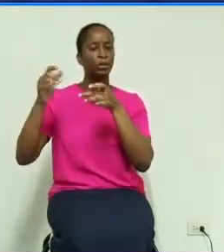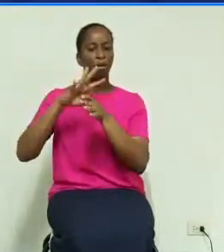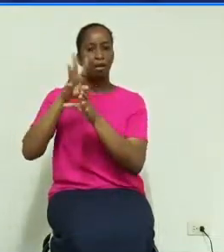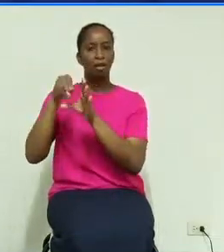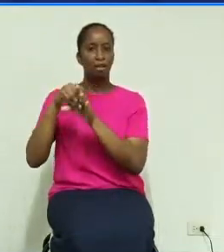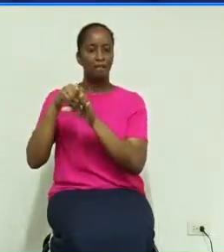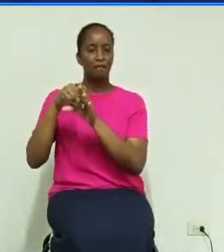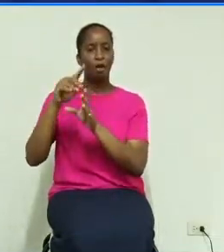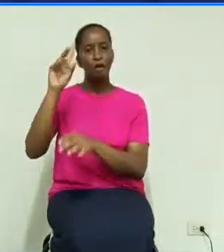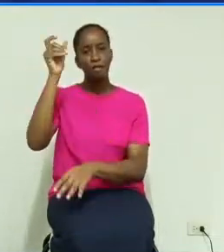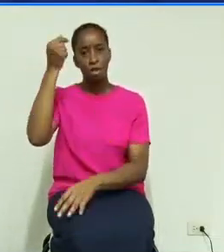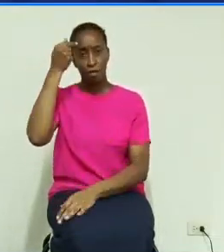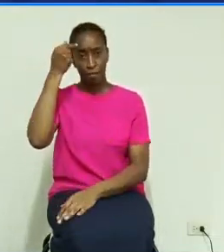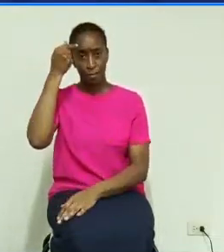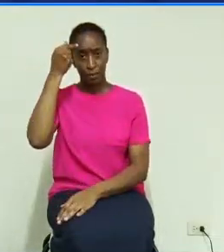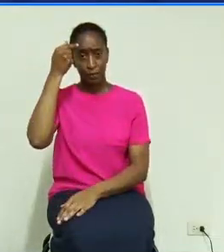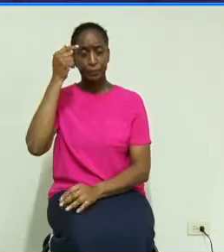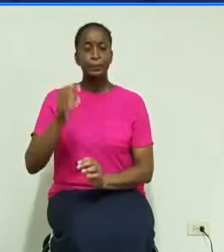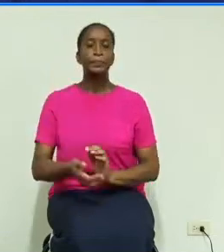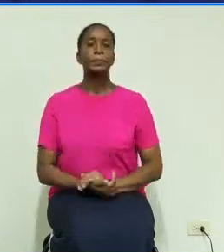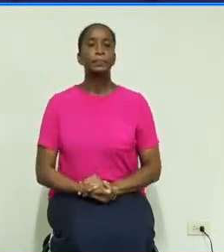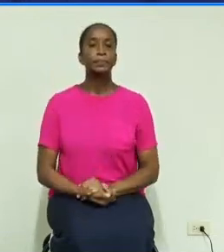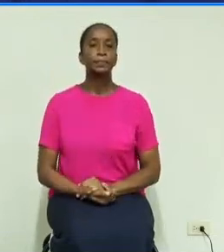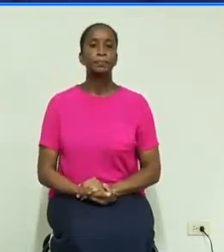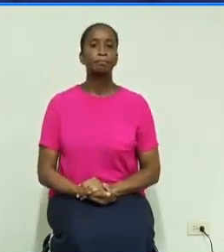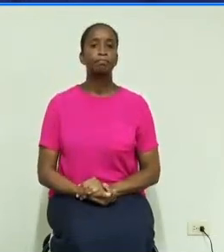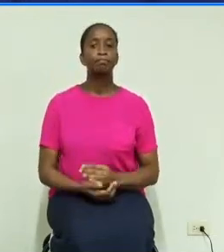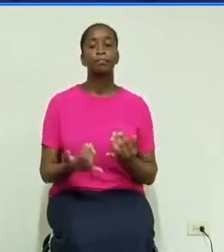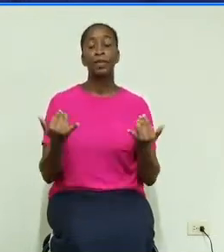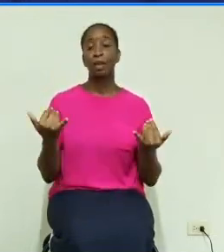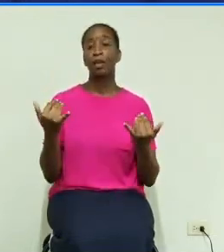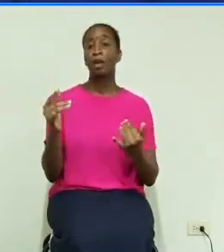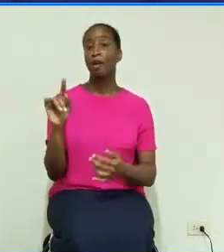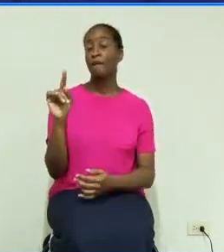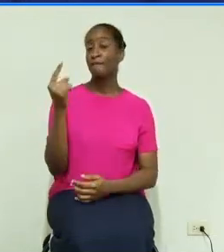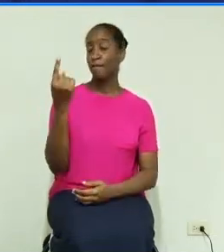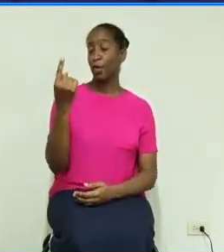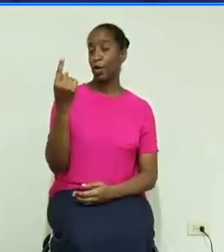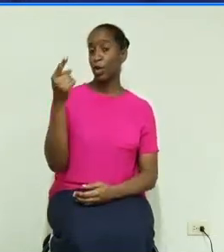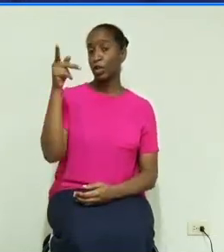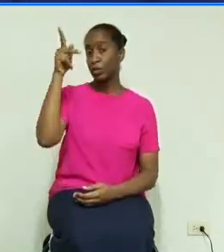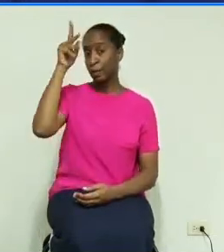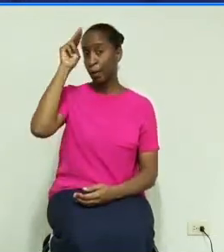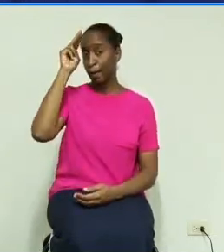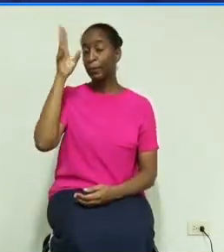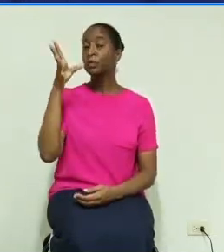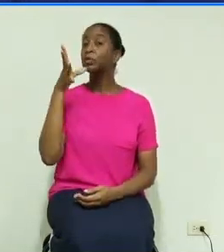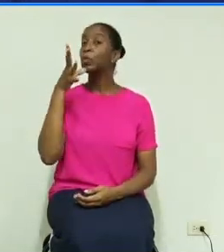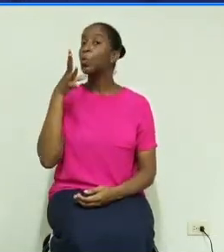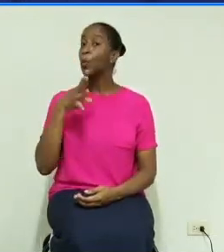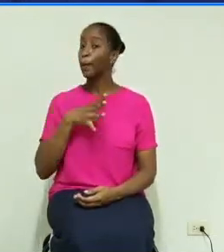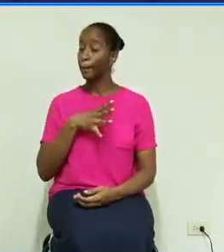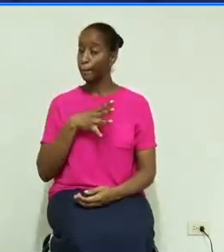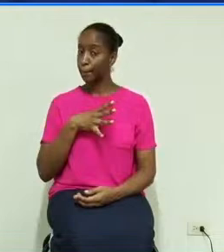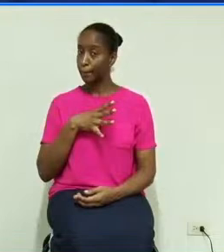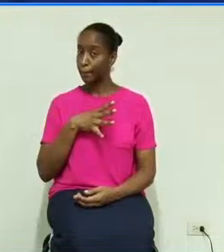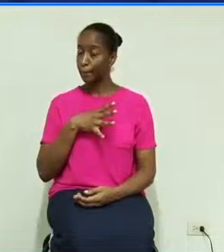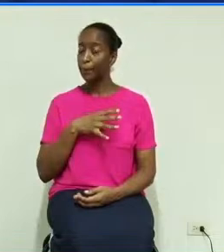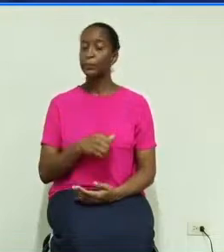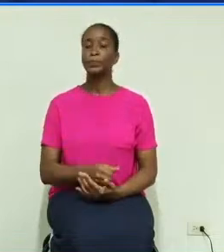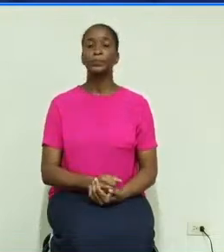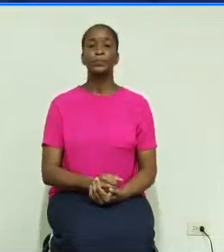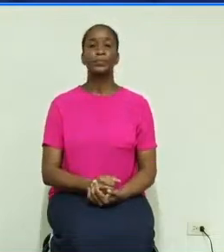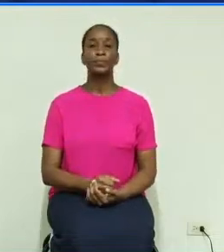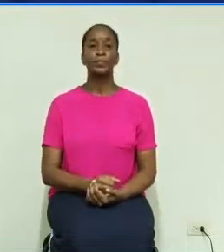we have our first female prime minister, where we currently have a female DPM, where we have